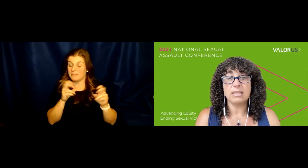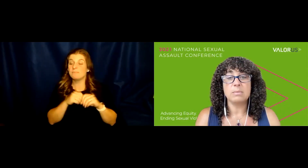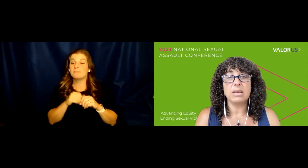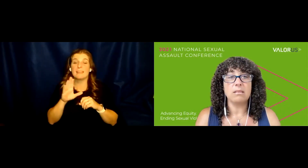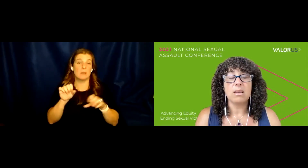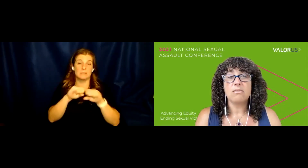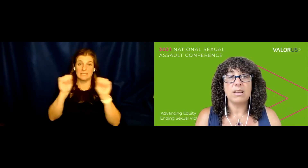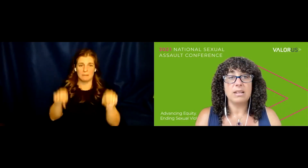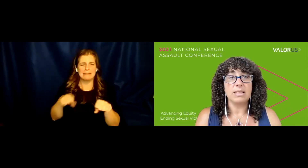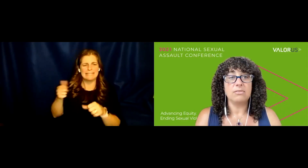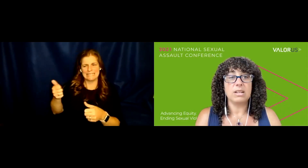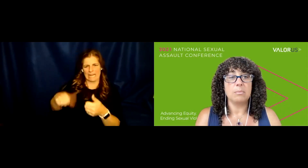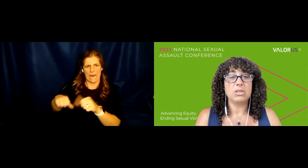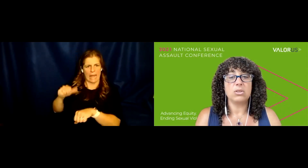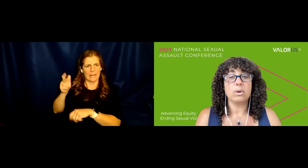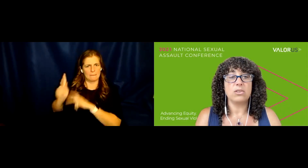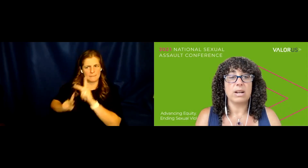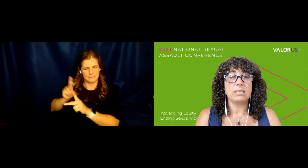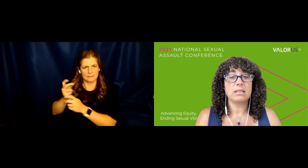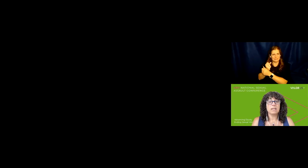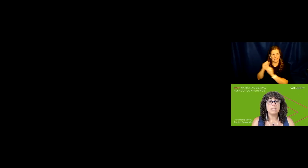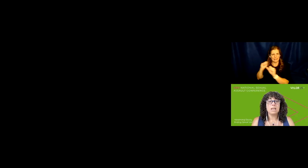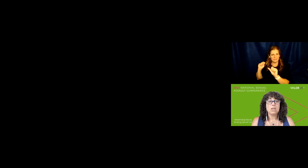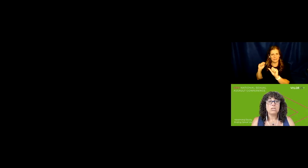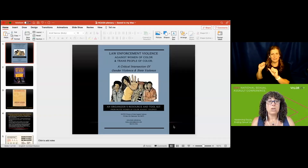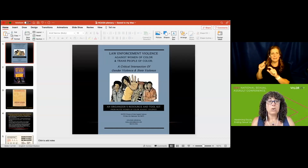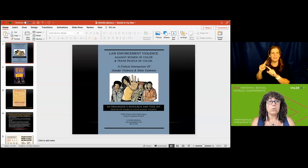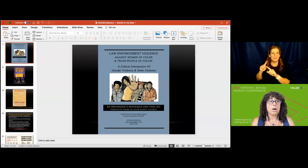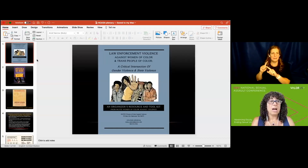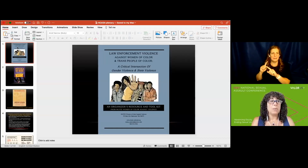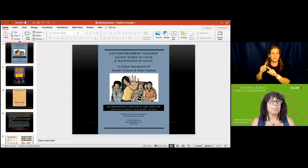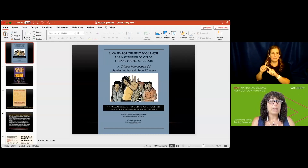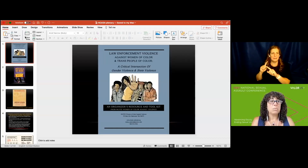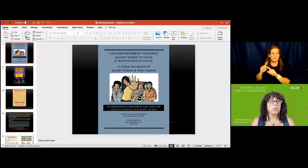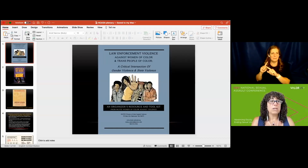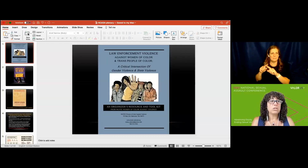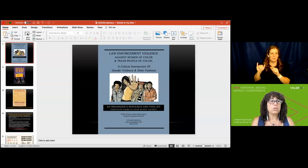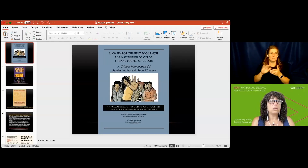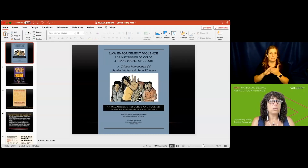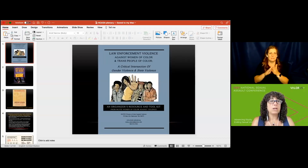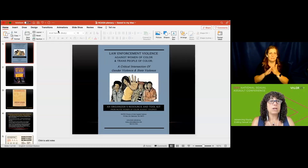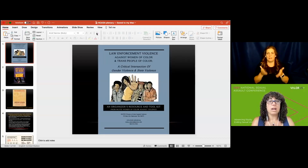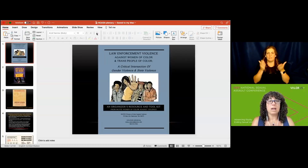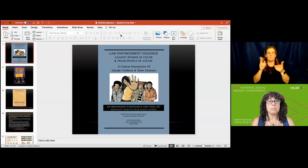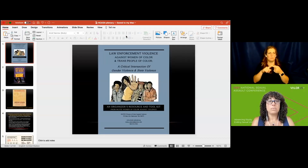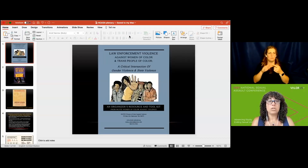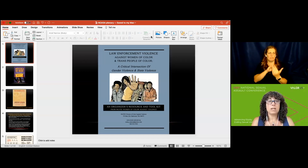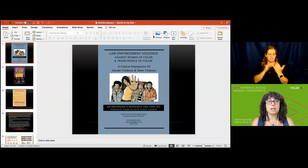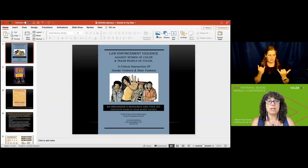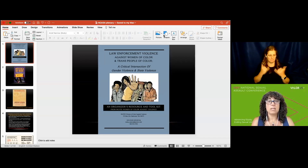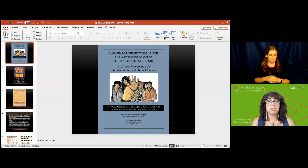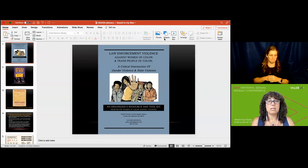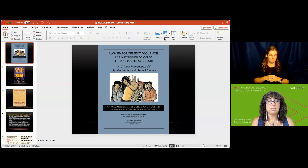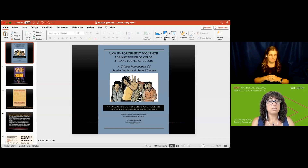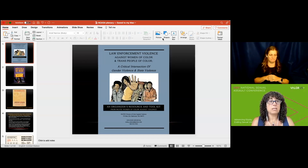violence it's being funded and lifted up to address. So I'm going to